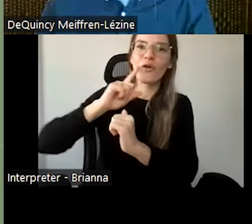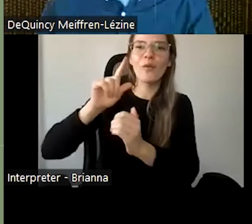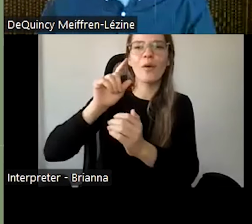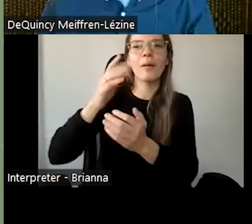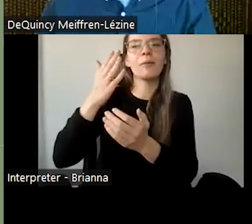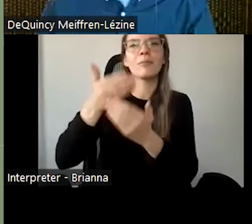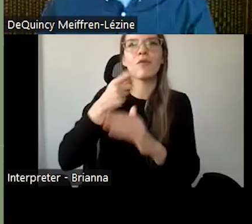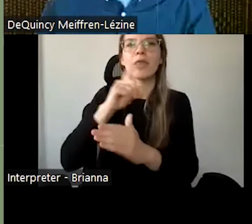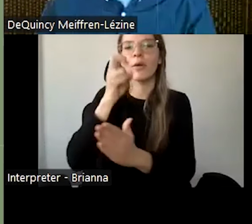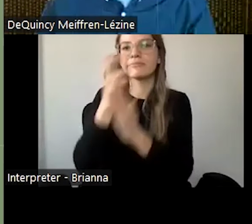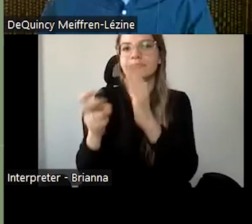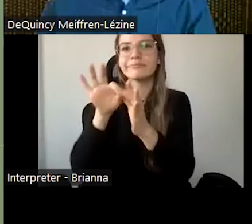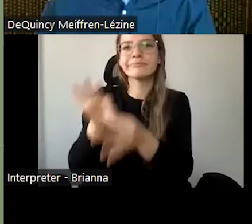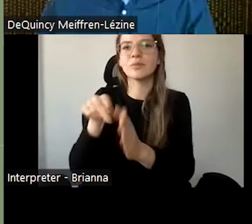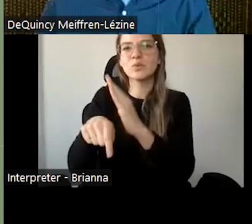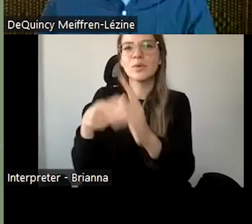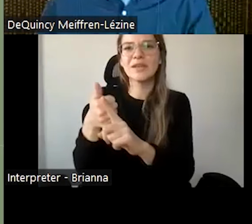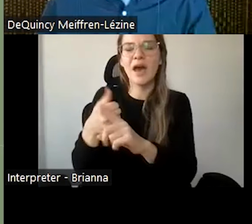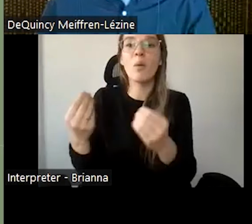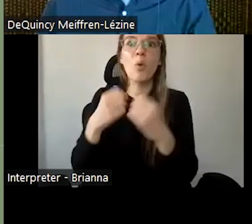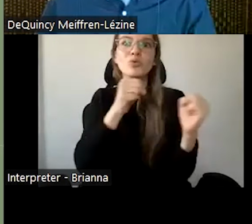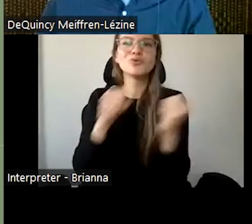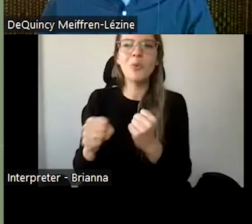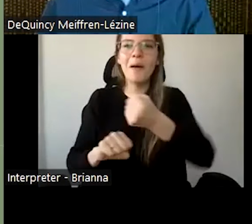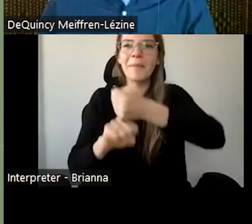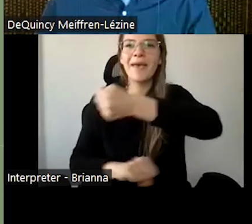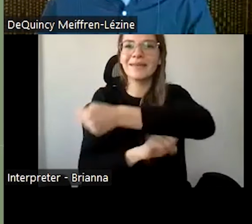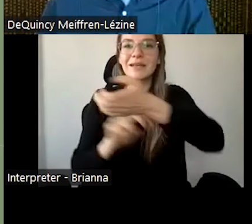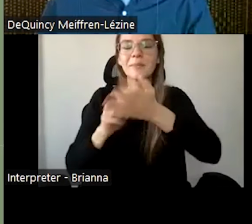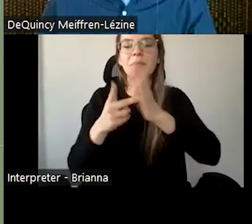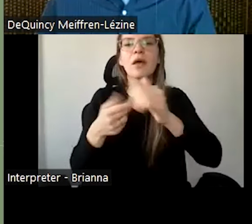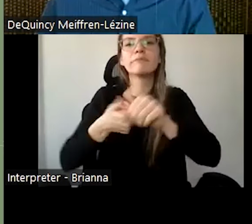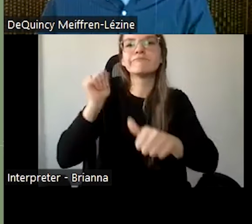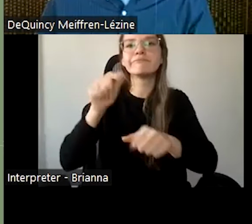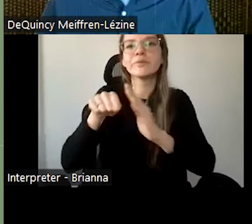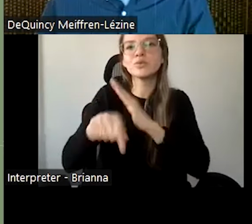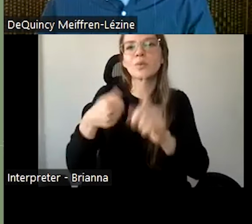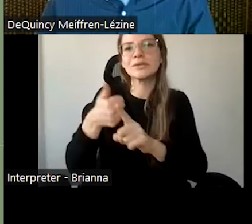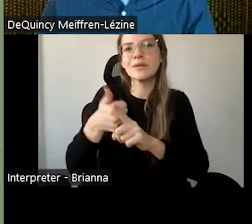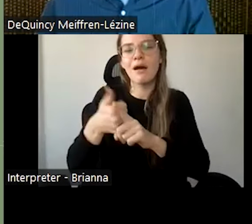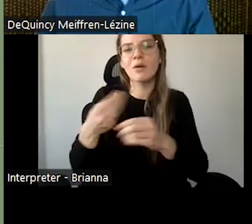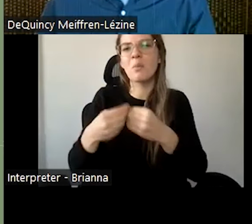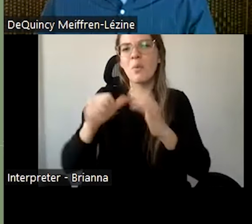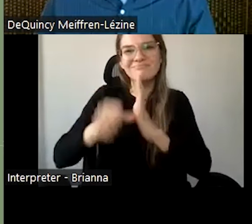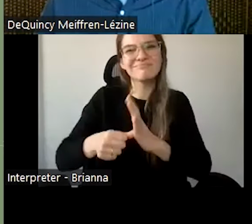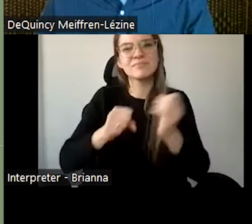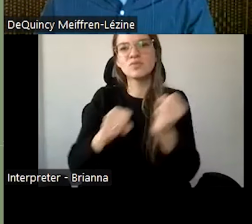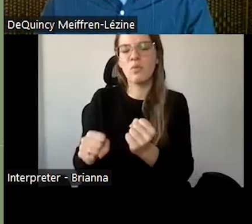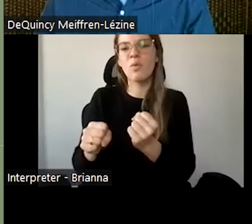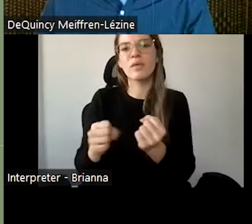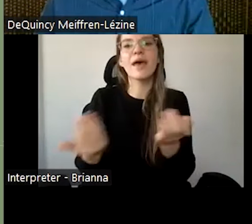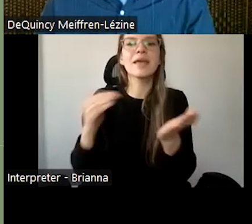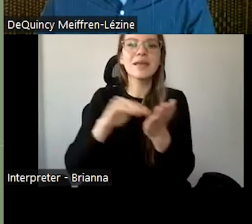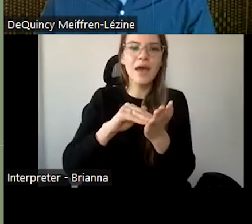suicidal level. They have an even stronger base that keeps them away from suicide. And so again, pointing